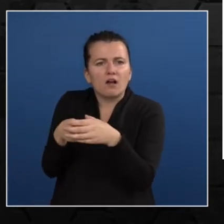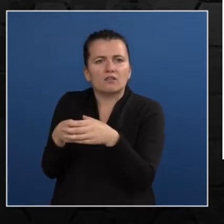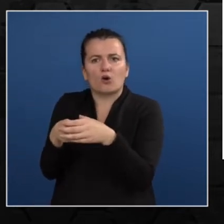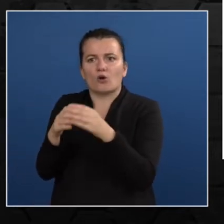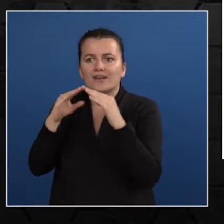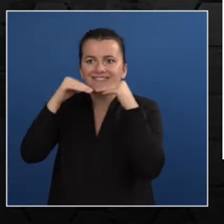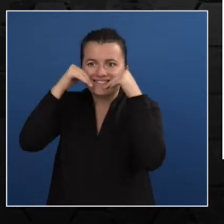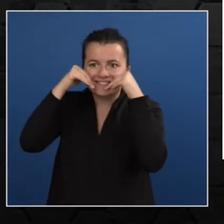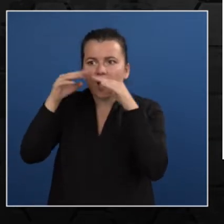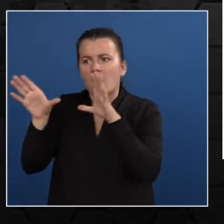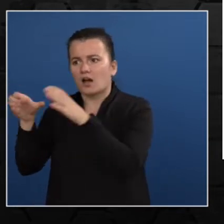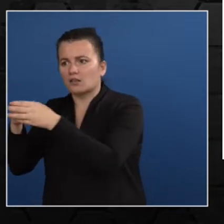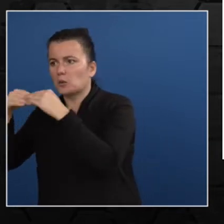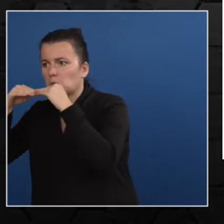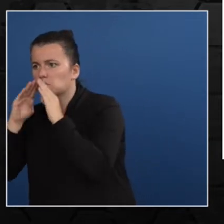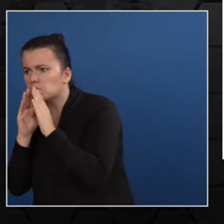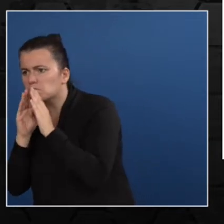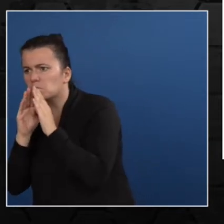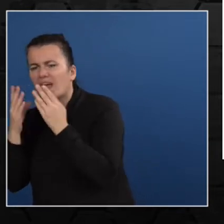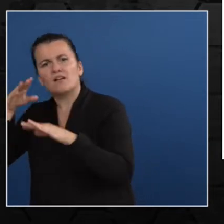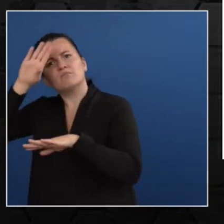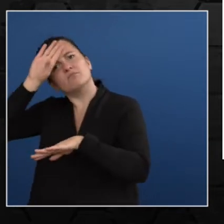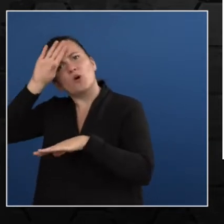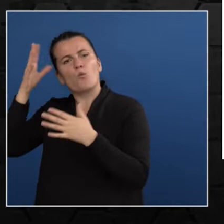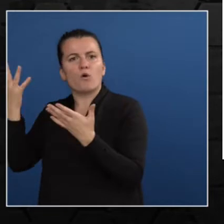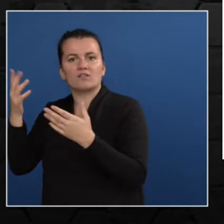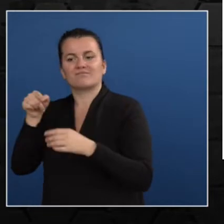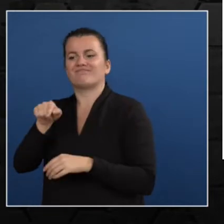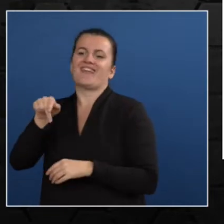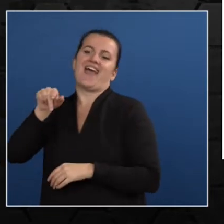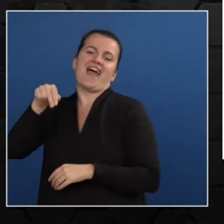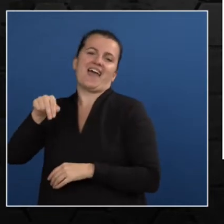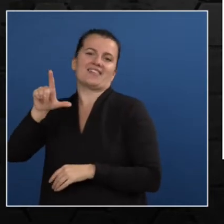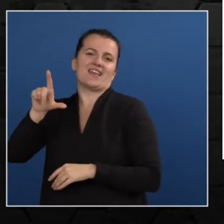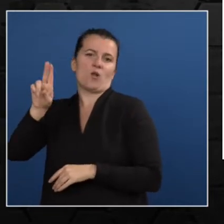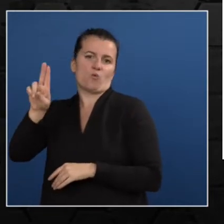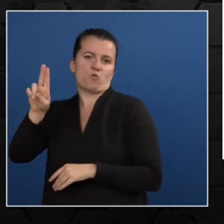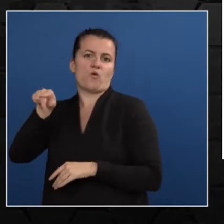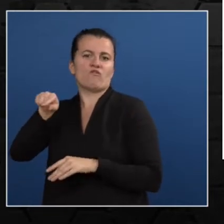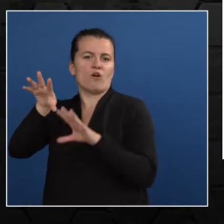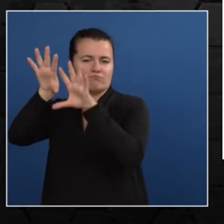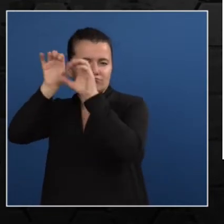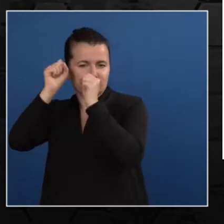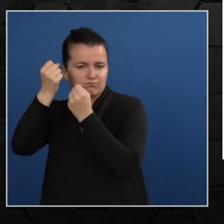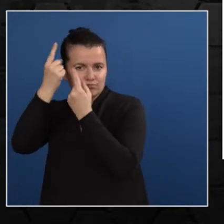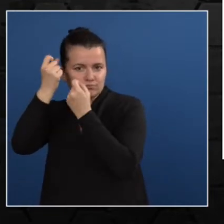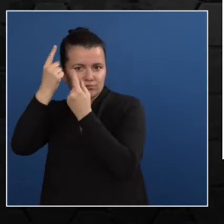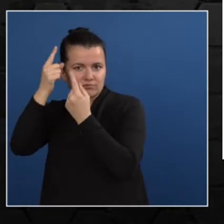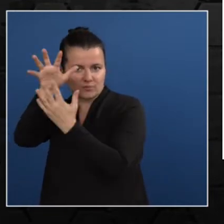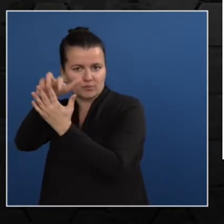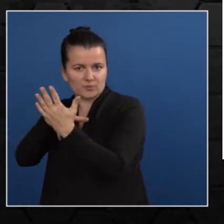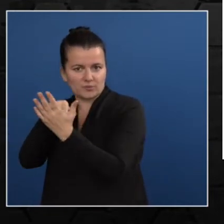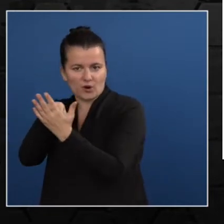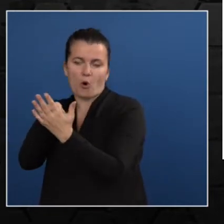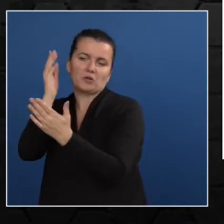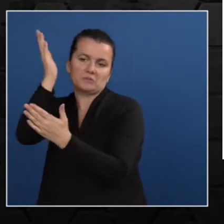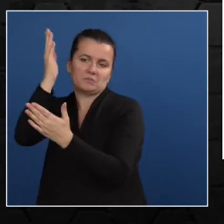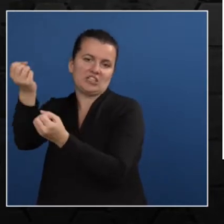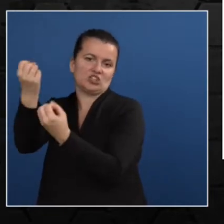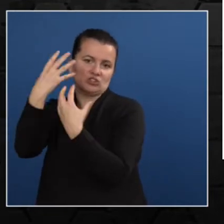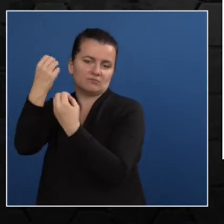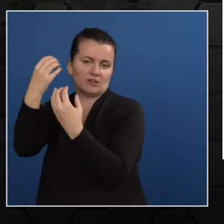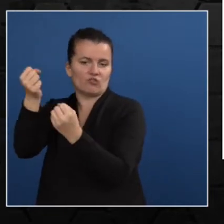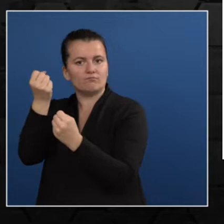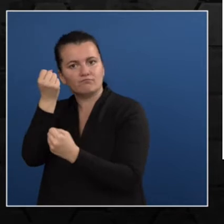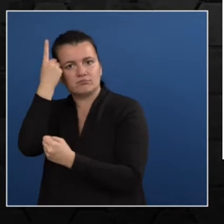things. This comes under the NLU uh, domain. And when you're dealing with text